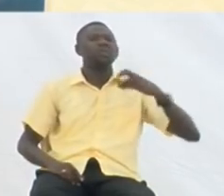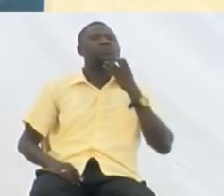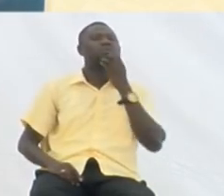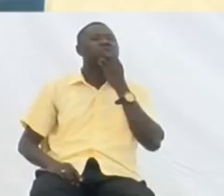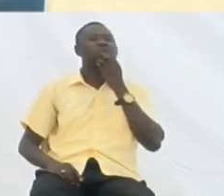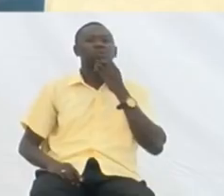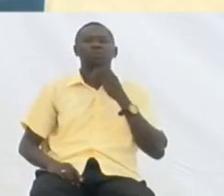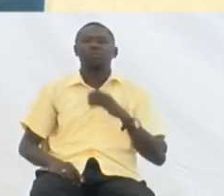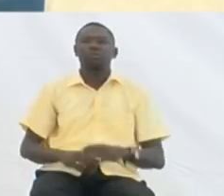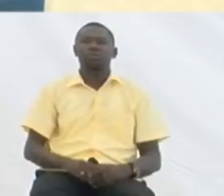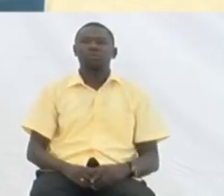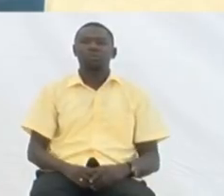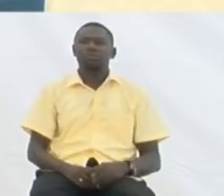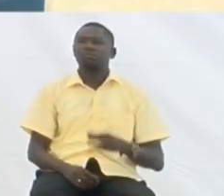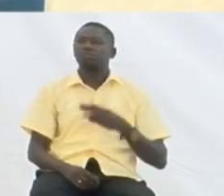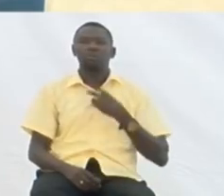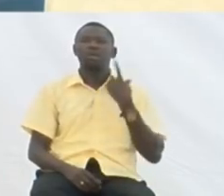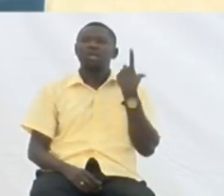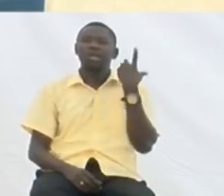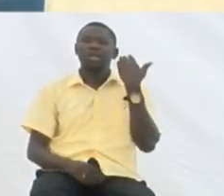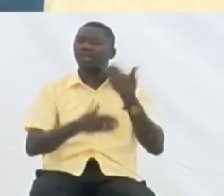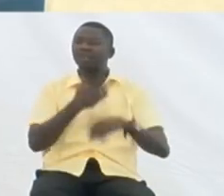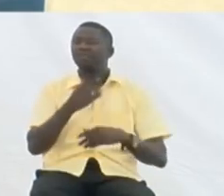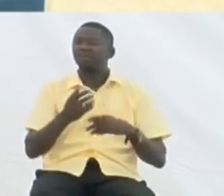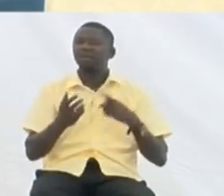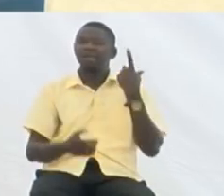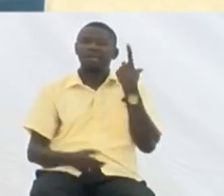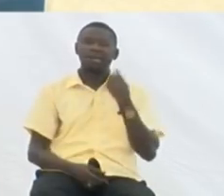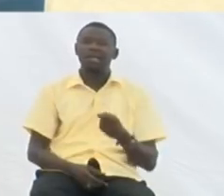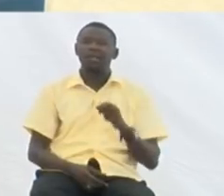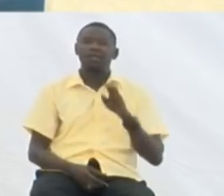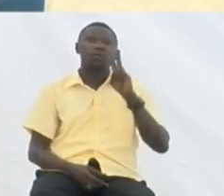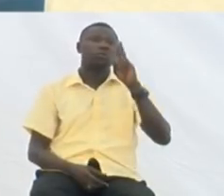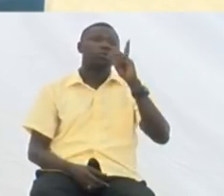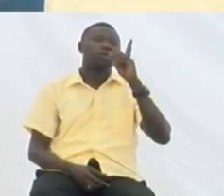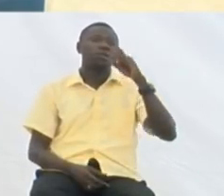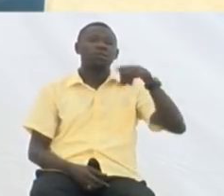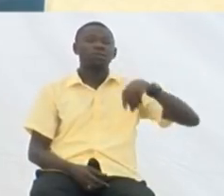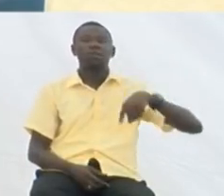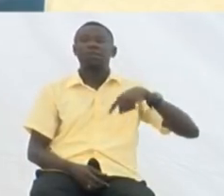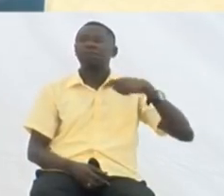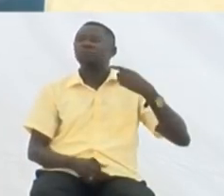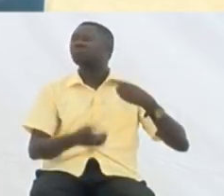UDP. Malafi UDP la kotenke. That I did not like the UDP again.